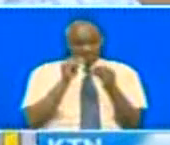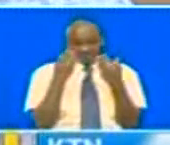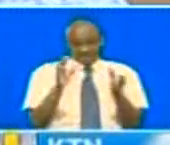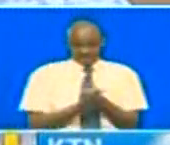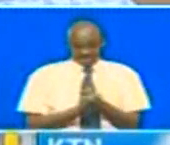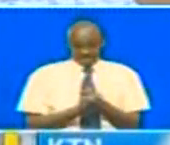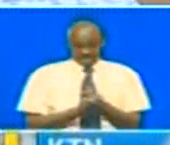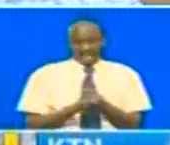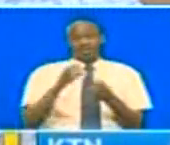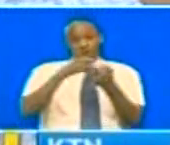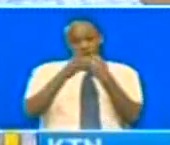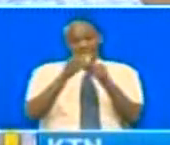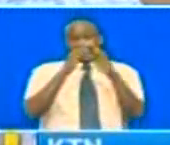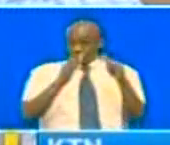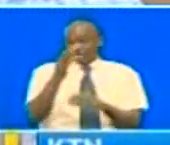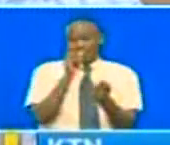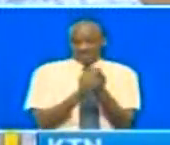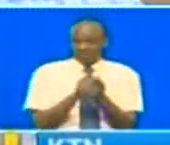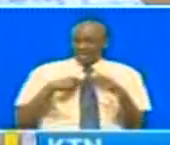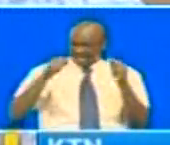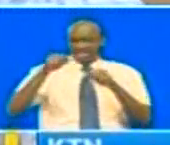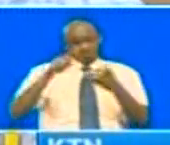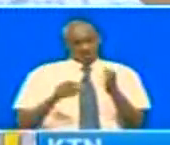at Orange House, and we agreed that